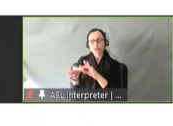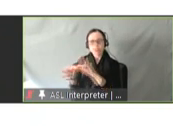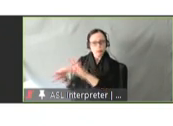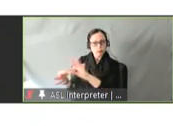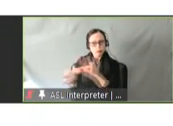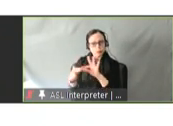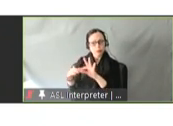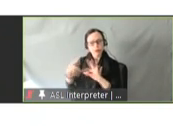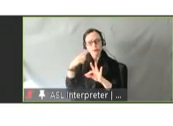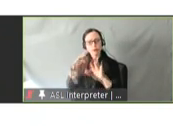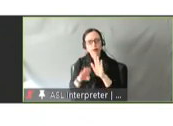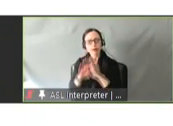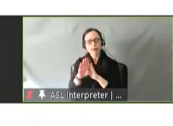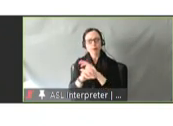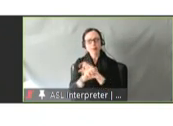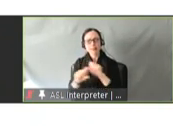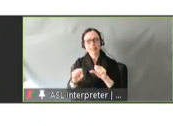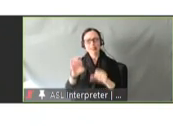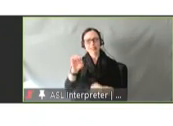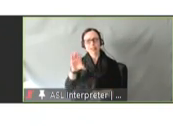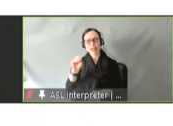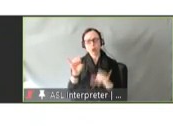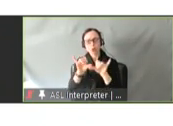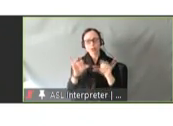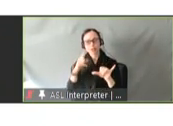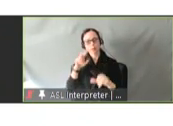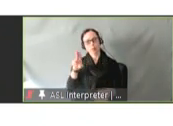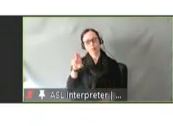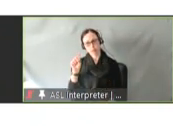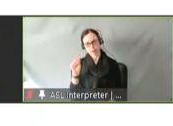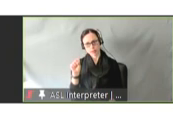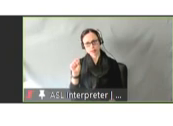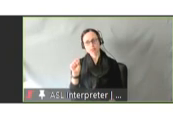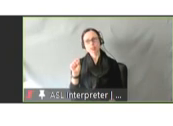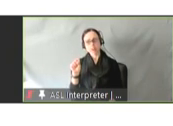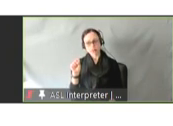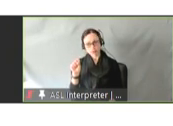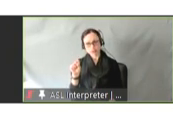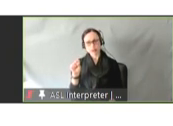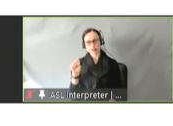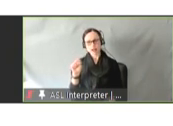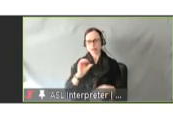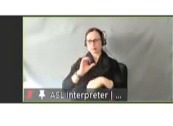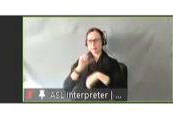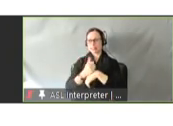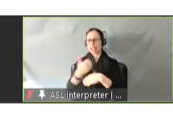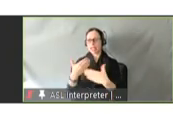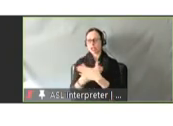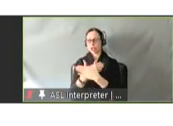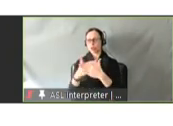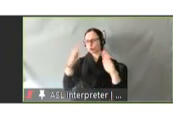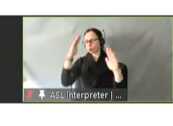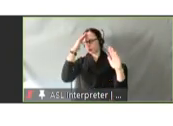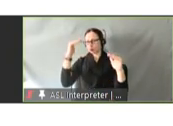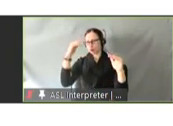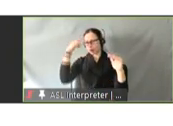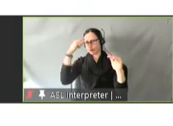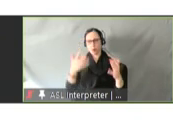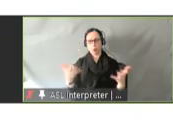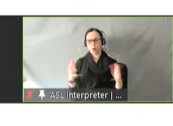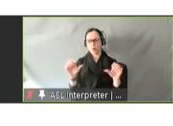partnership to create this safety ecosystem for the U.S. I believe this has actually set a new bar for us for what is possible